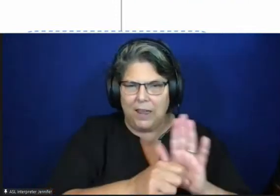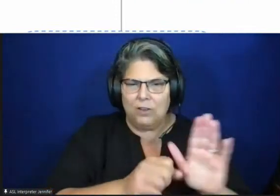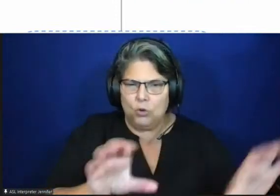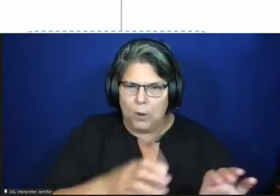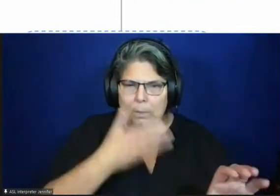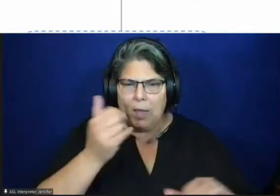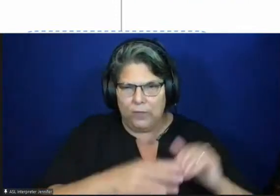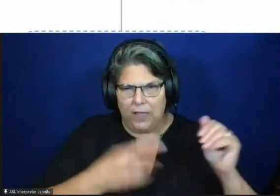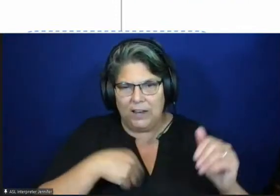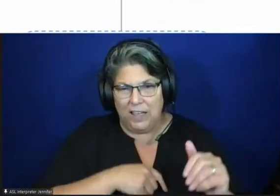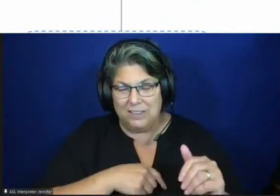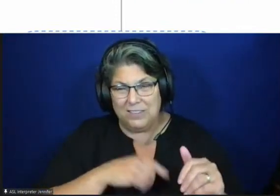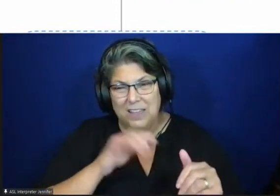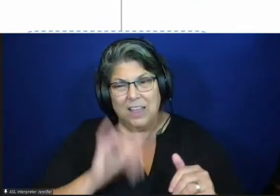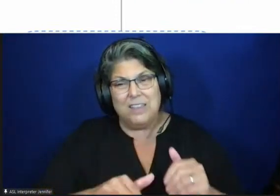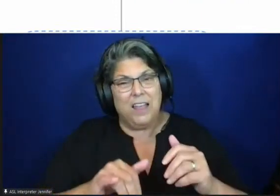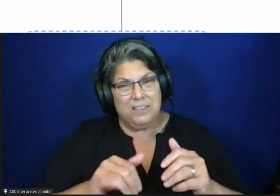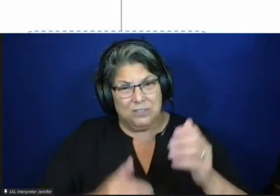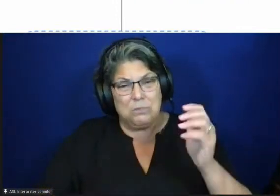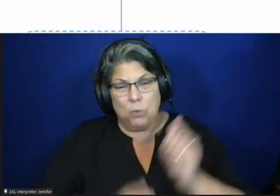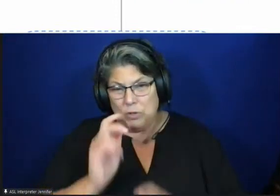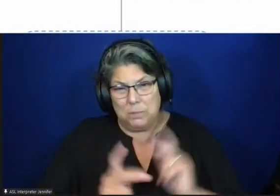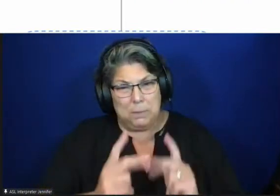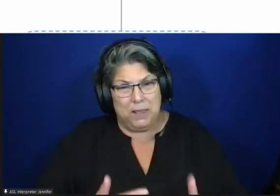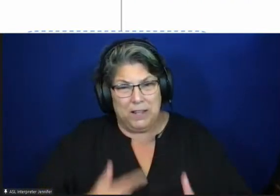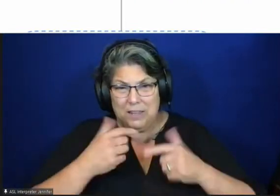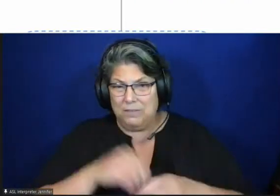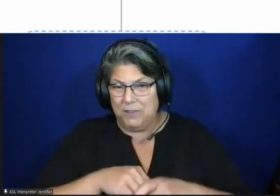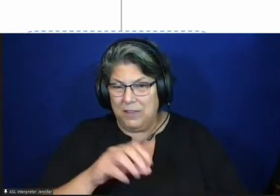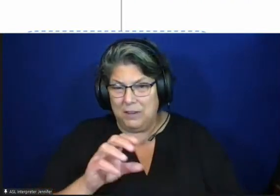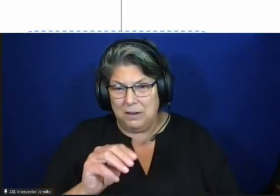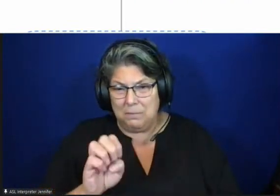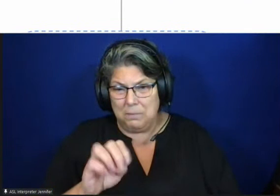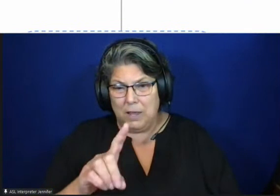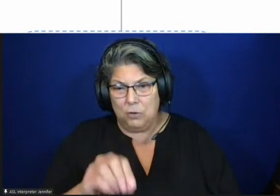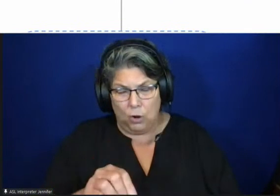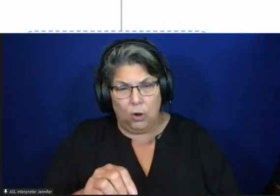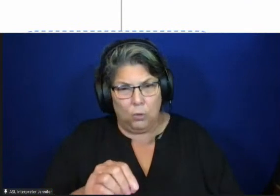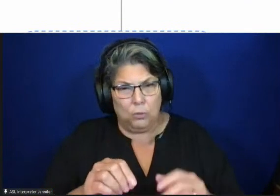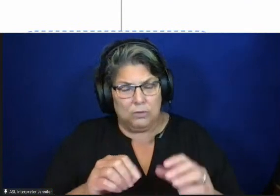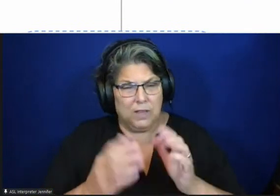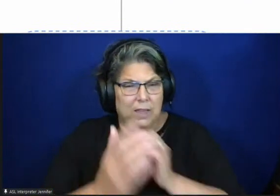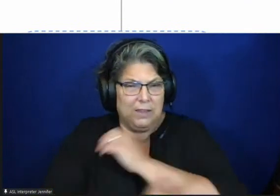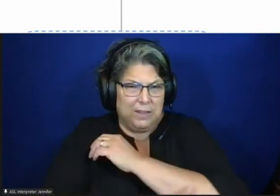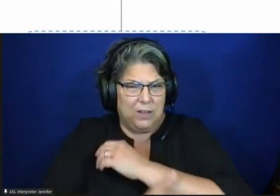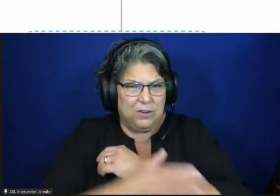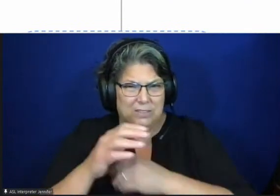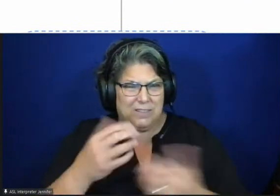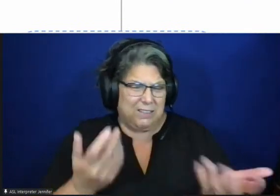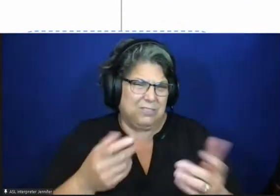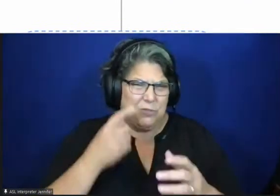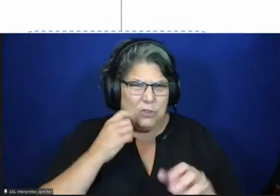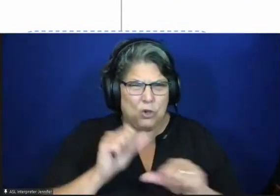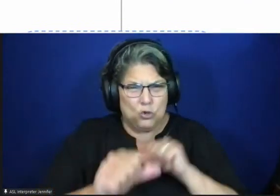the largest population of Mendocino County, falls into this socioeconomic quartile.